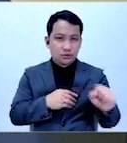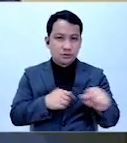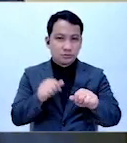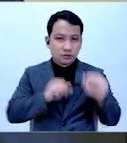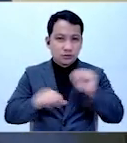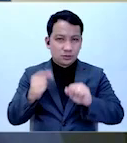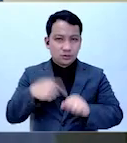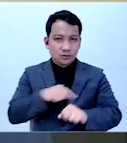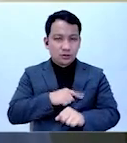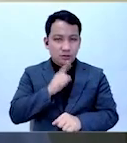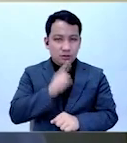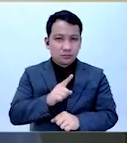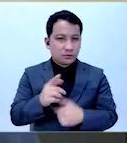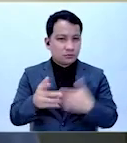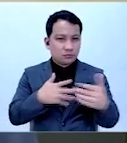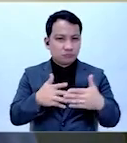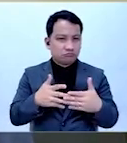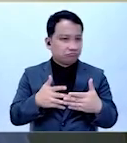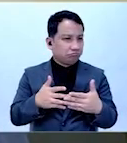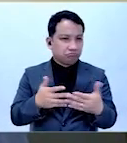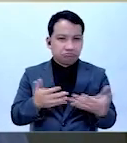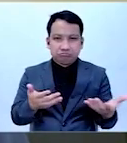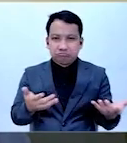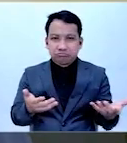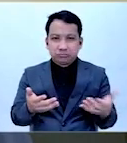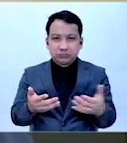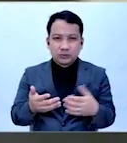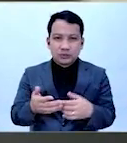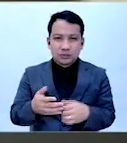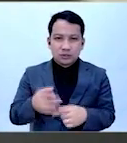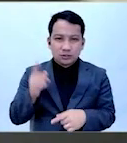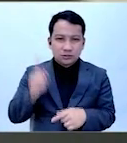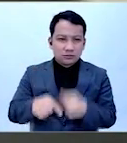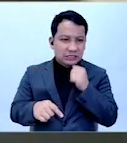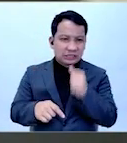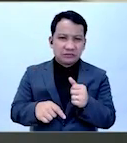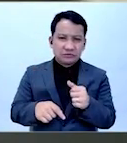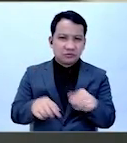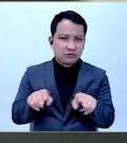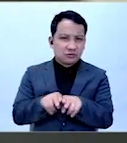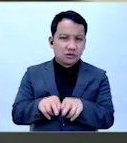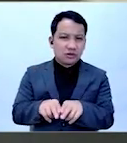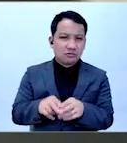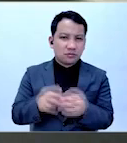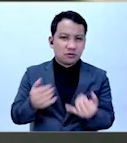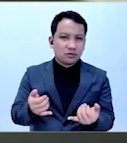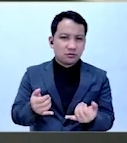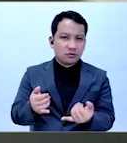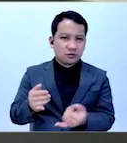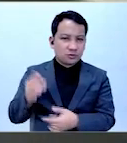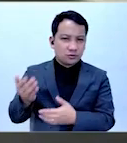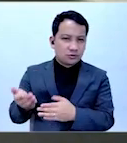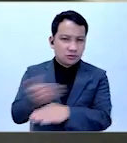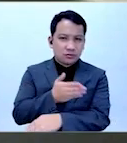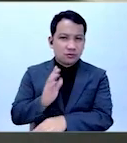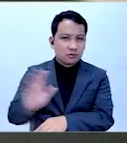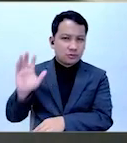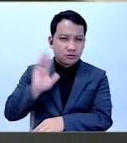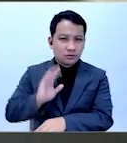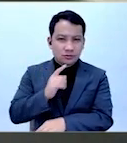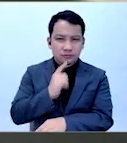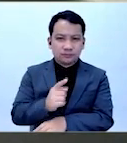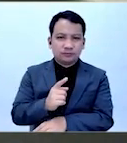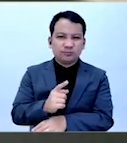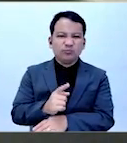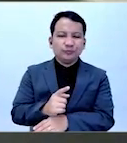It's not something, you know, unusual. For this, for the previous water cannoning